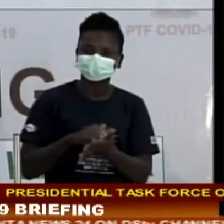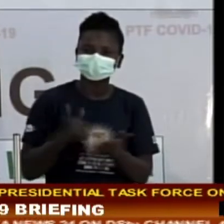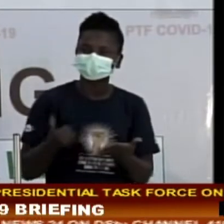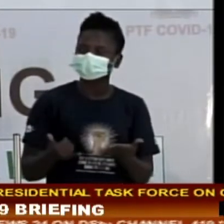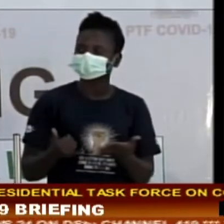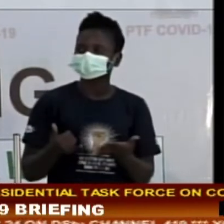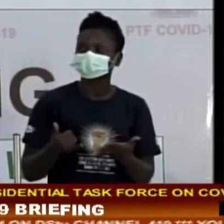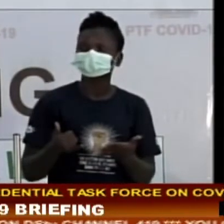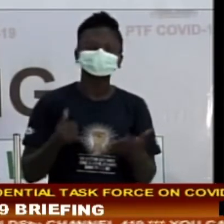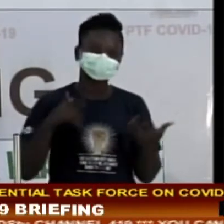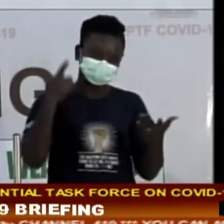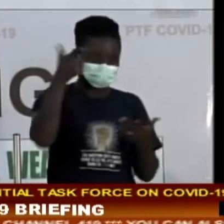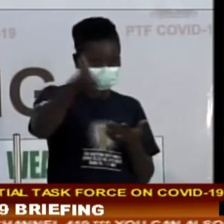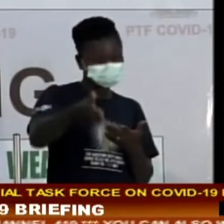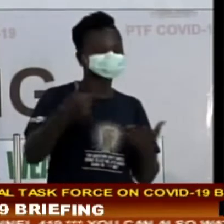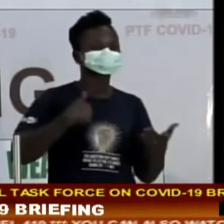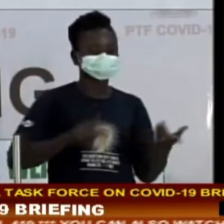like